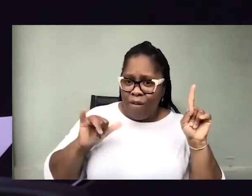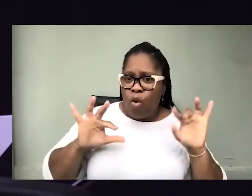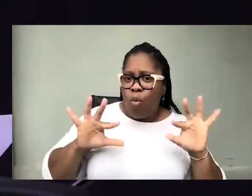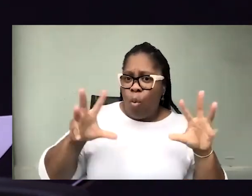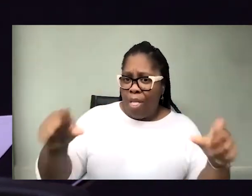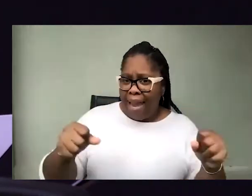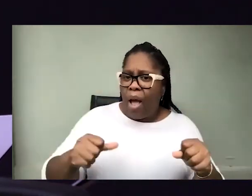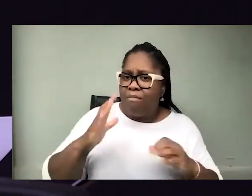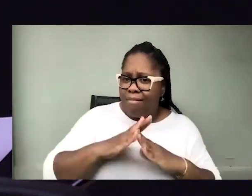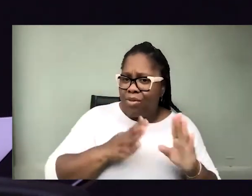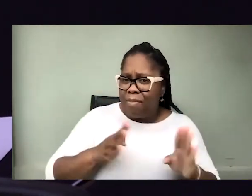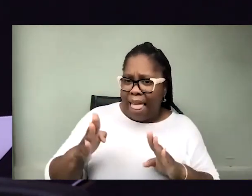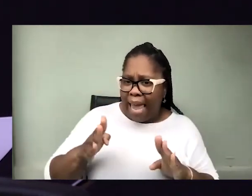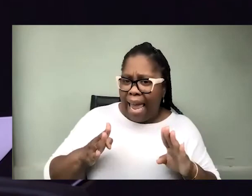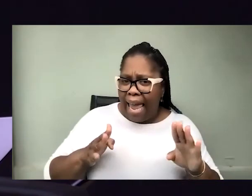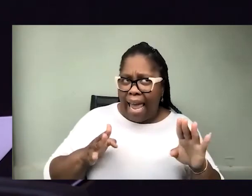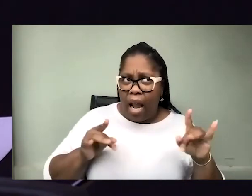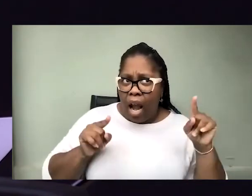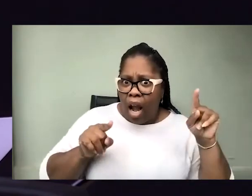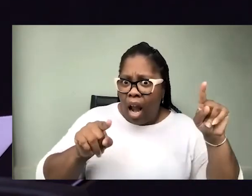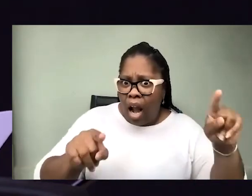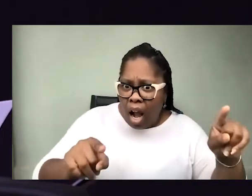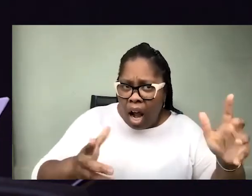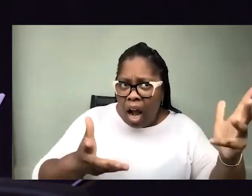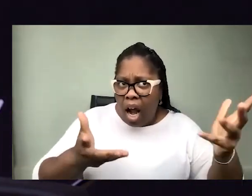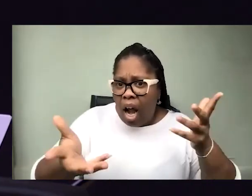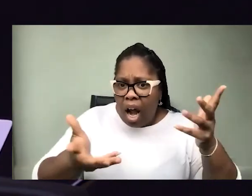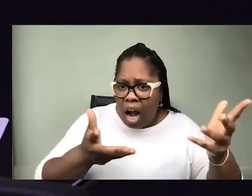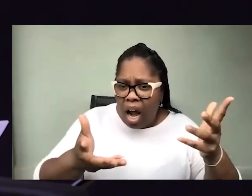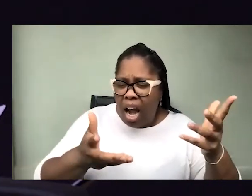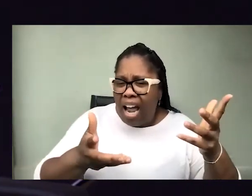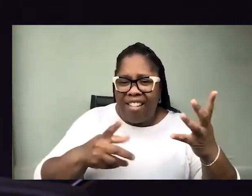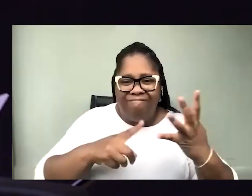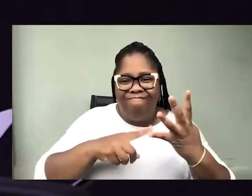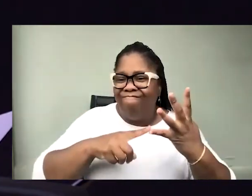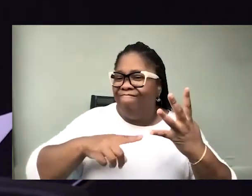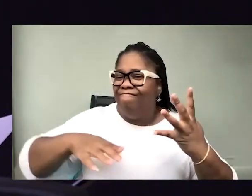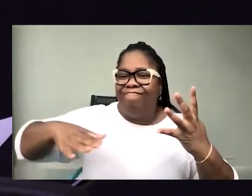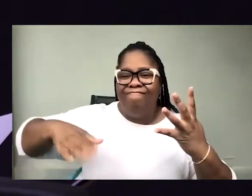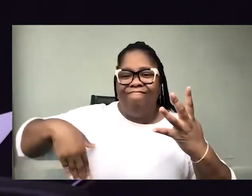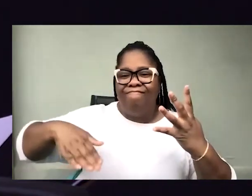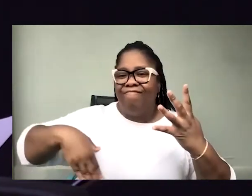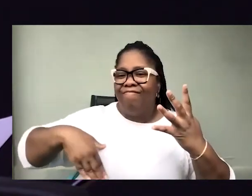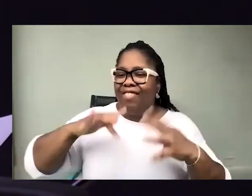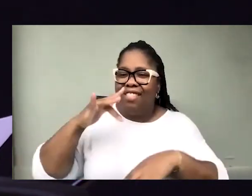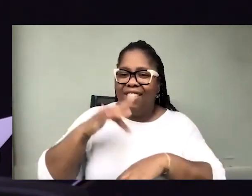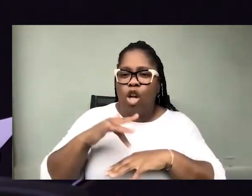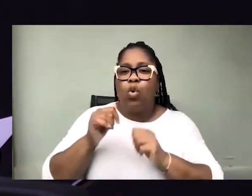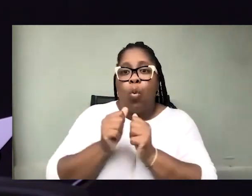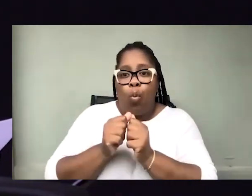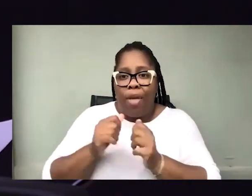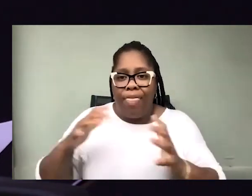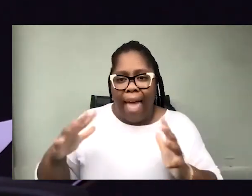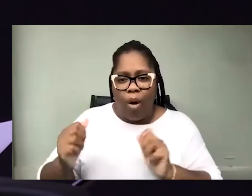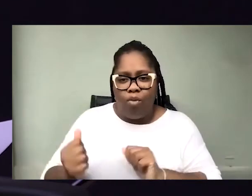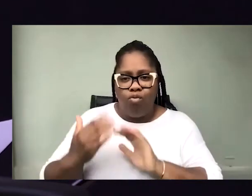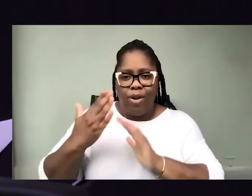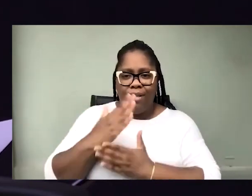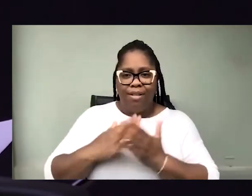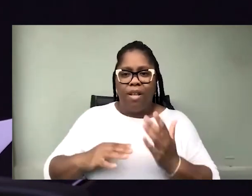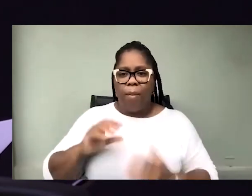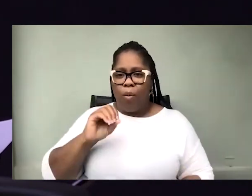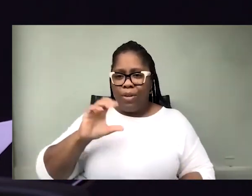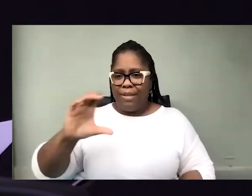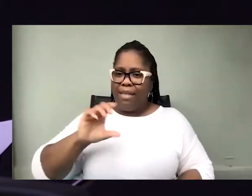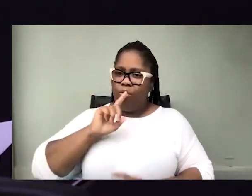right? So I don't think that we can talk about play number 4 without addressing some of Orange County's response